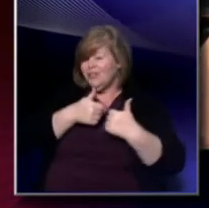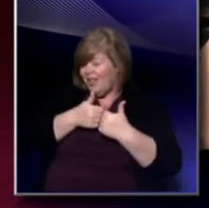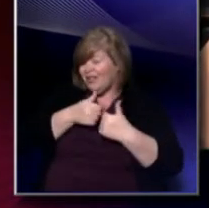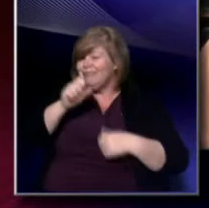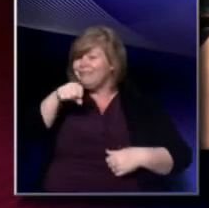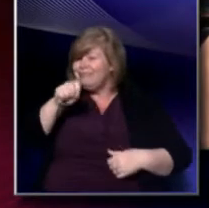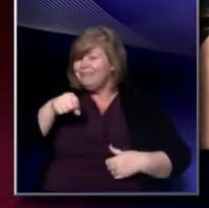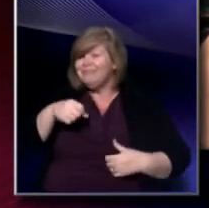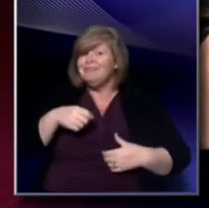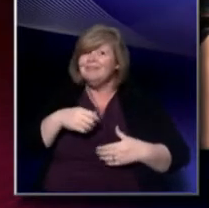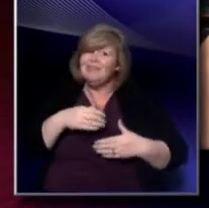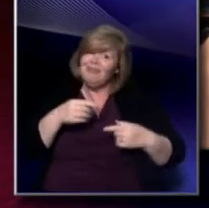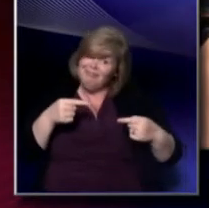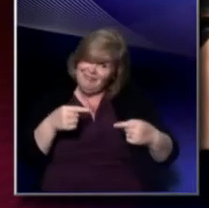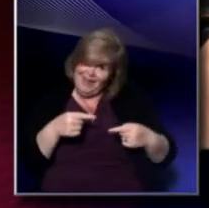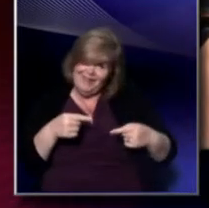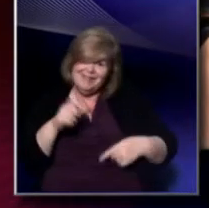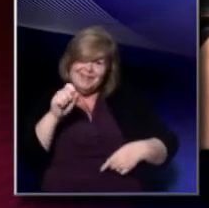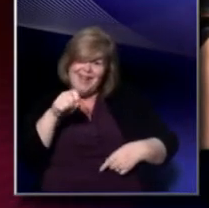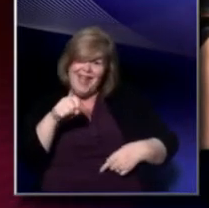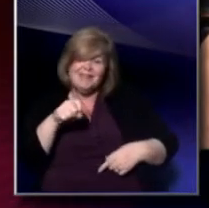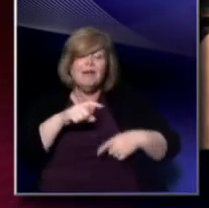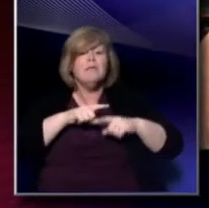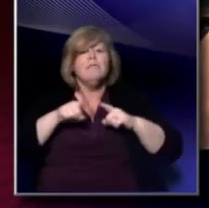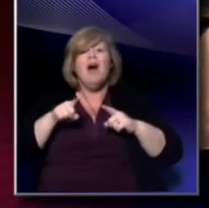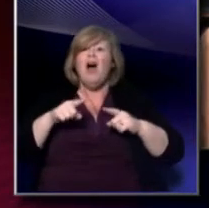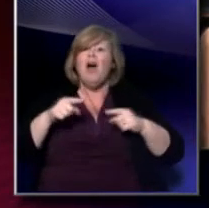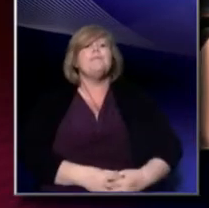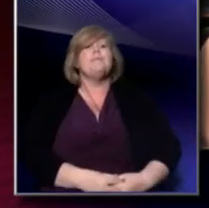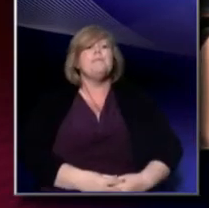got some pain, but that always feels good when you're done with it.